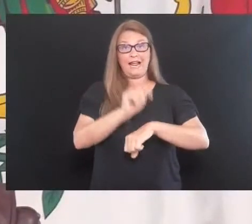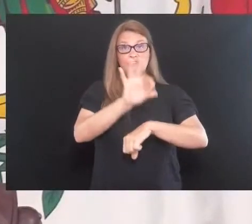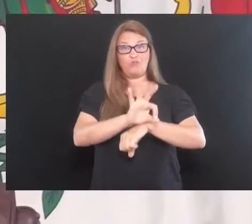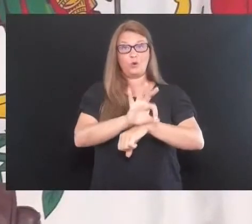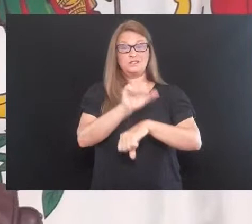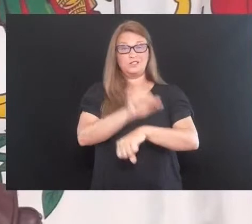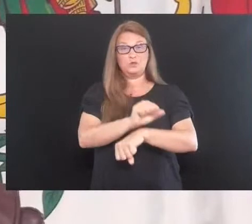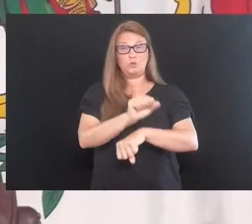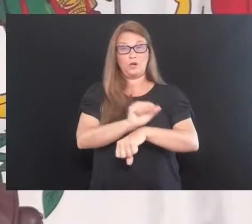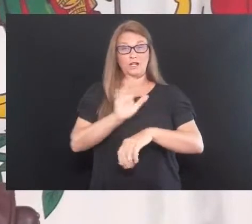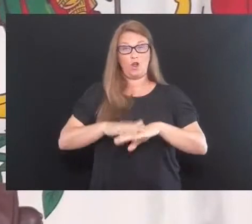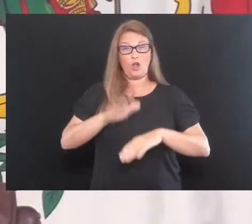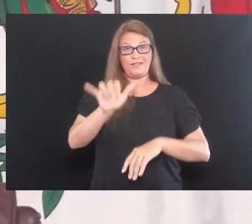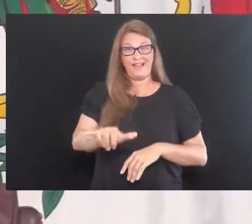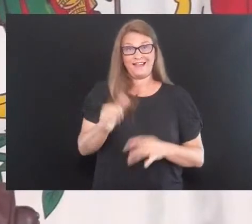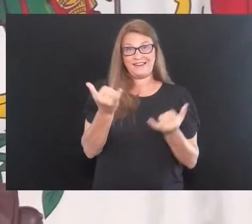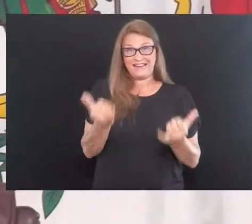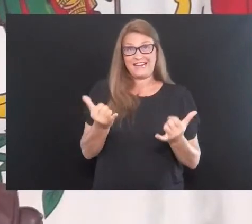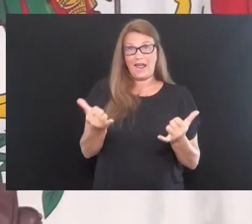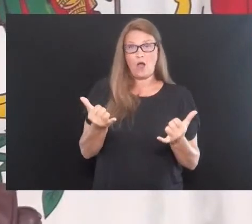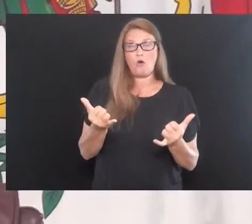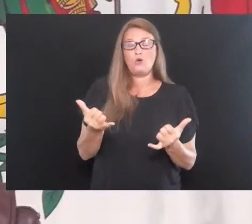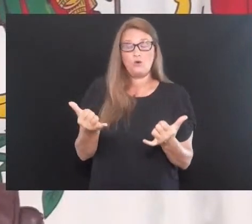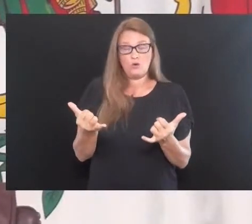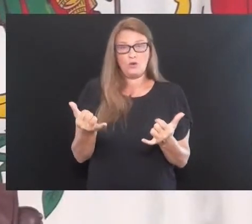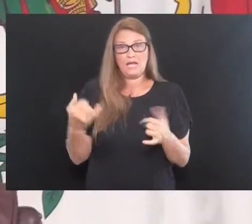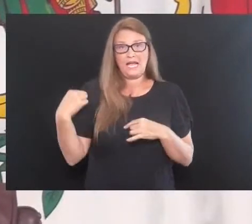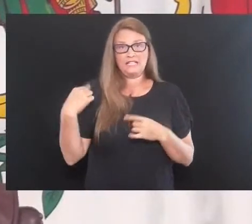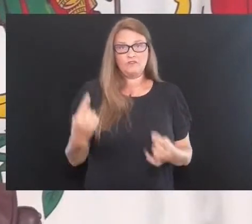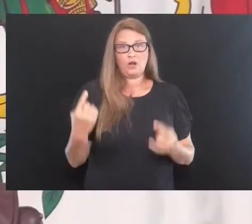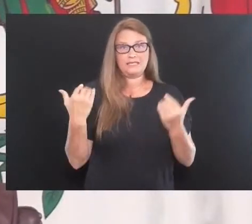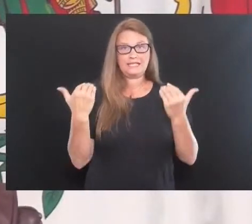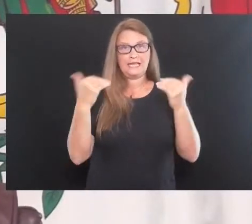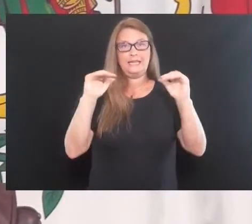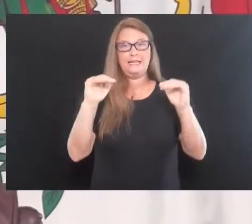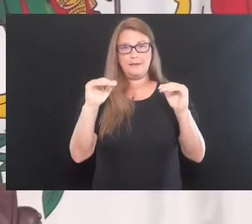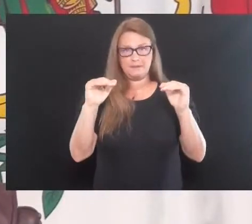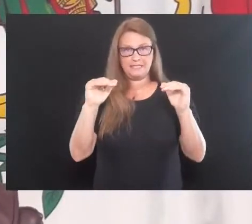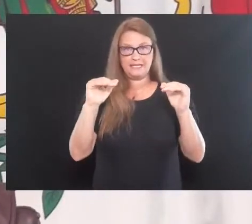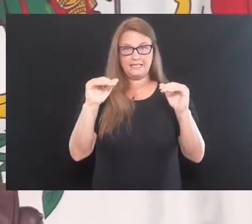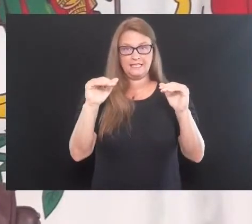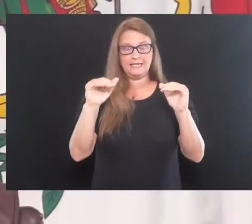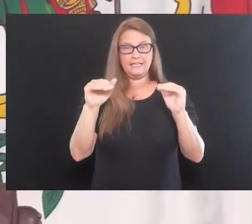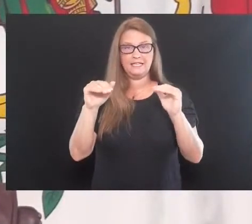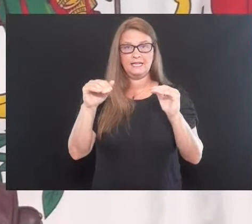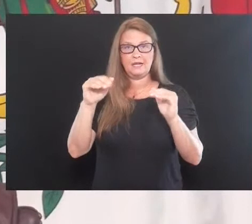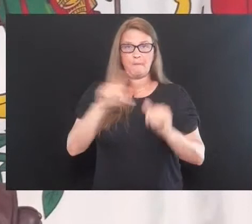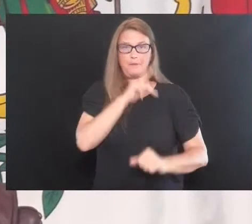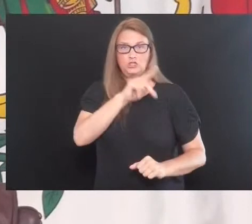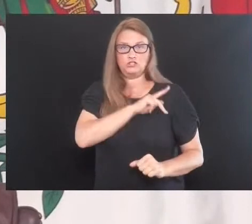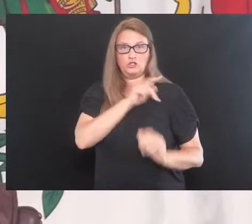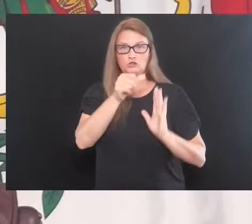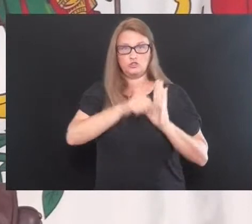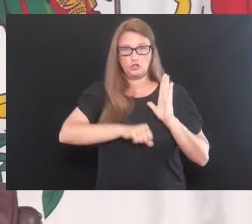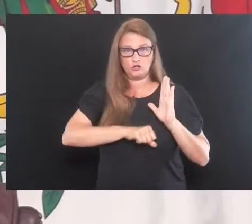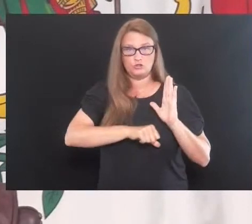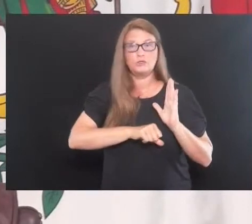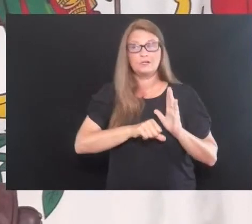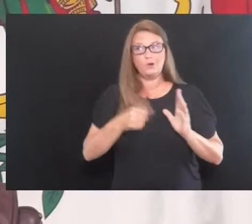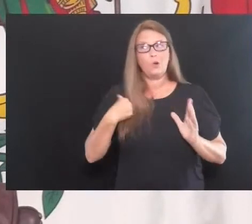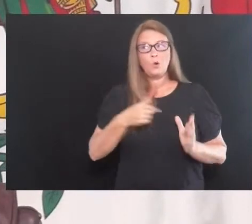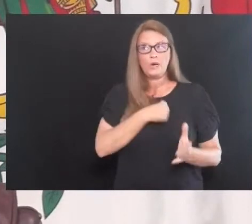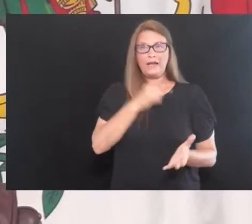everything. As far as limiting the elective surgeries and everything, that's absolutely on the